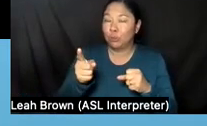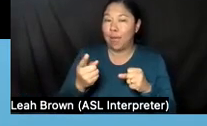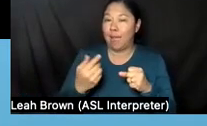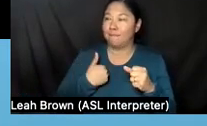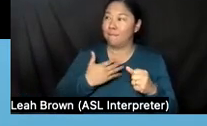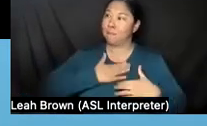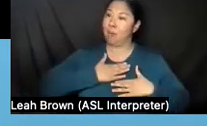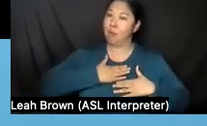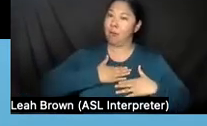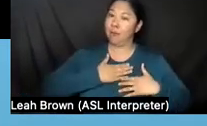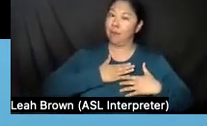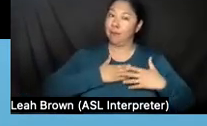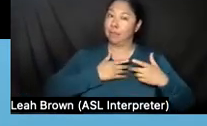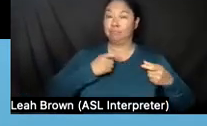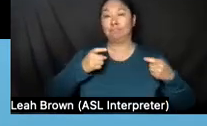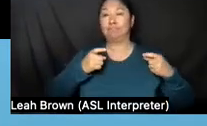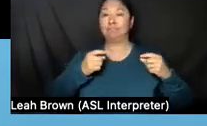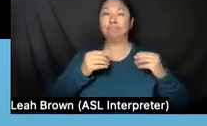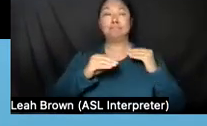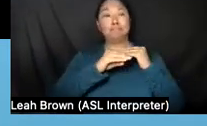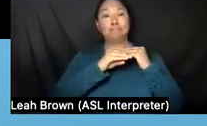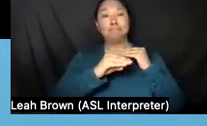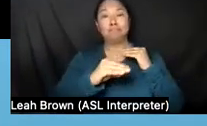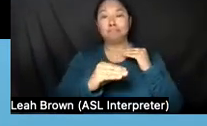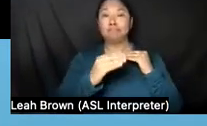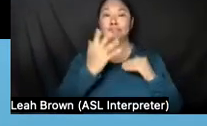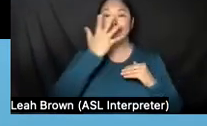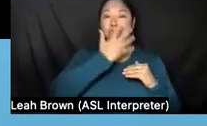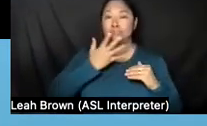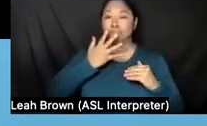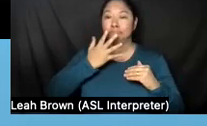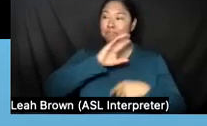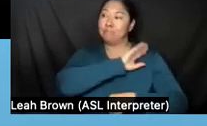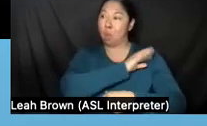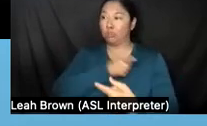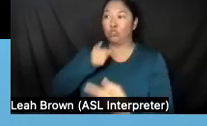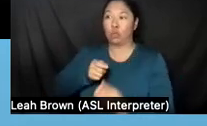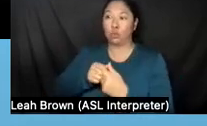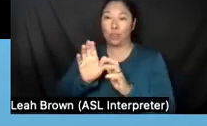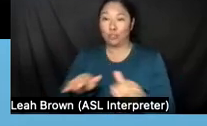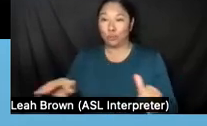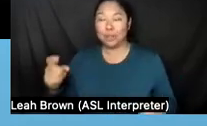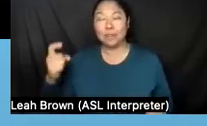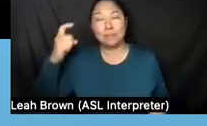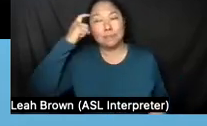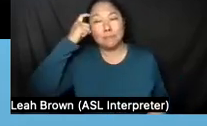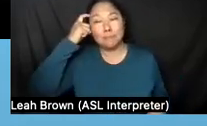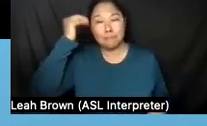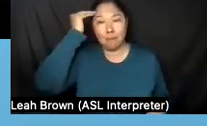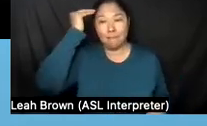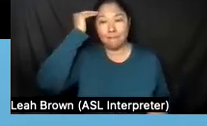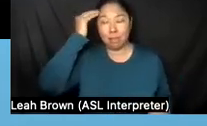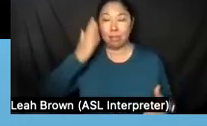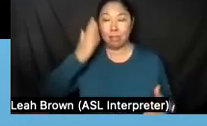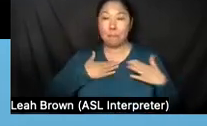zen demeanor when you're having these power struggles with your children. Being mindful of your body language,